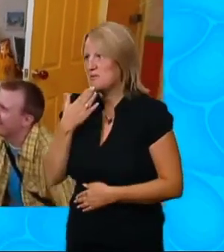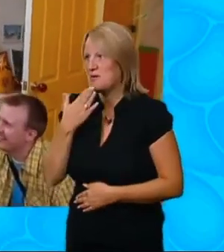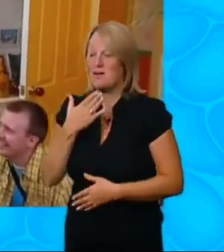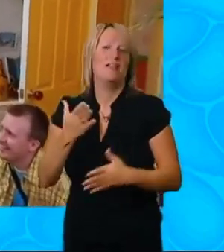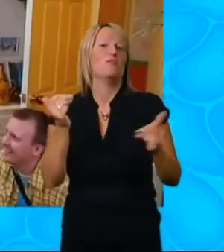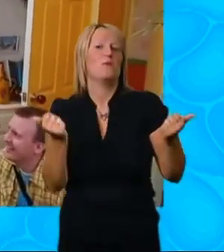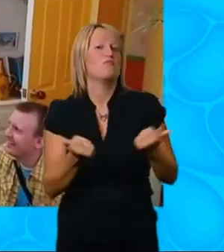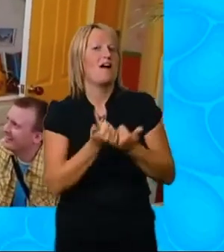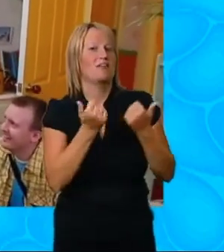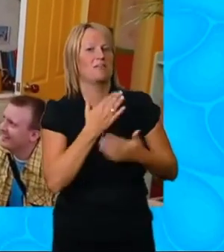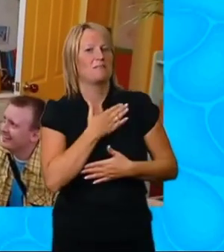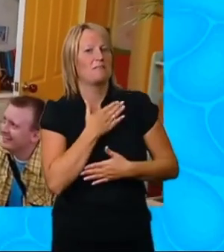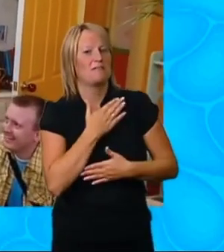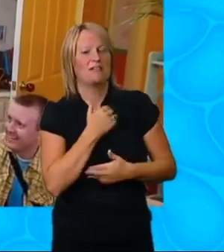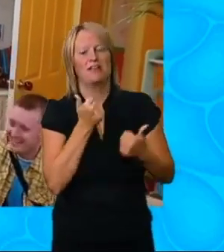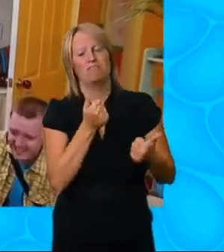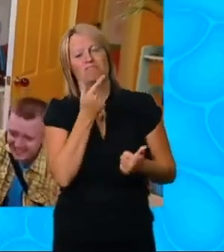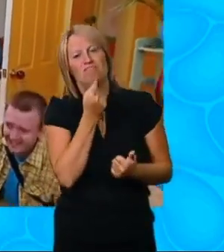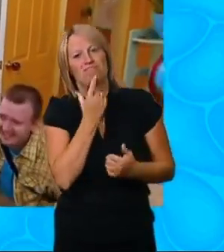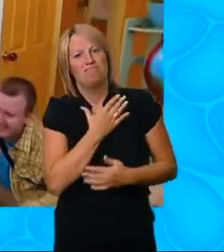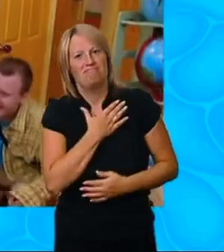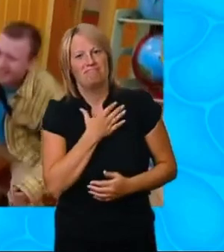What a great boy.